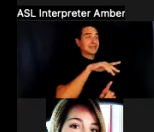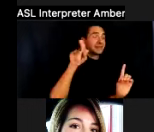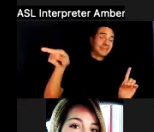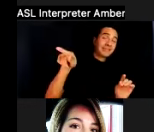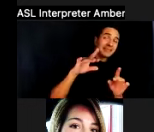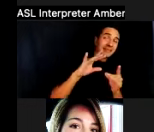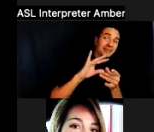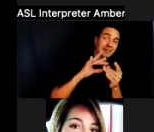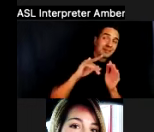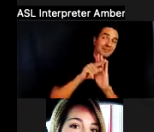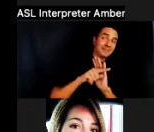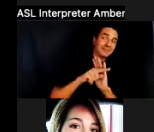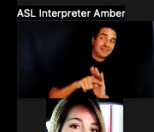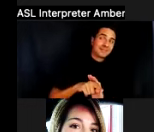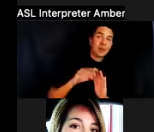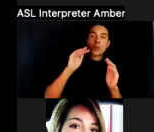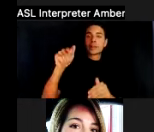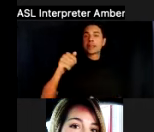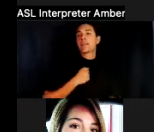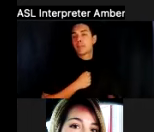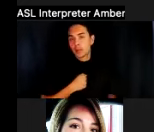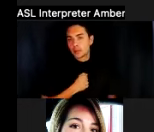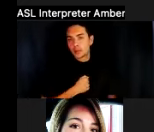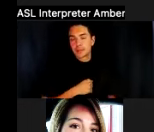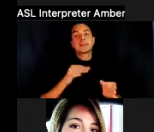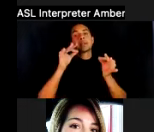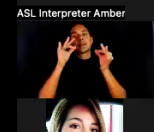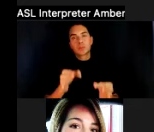remarks, to hopefully have the MC apologize, right? Absolutely. And then provide